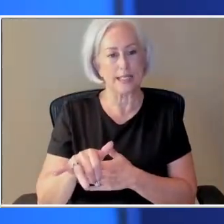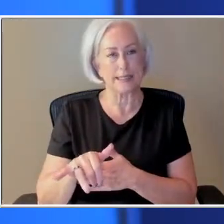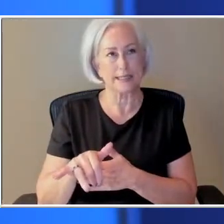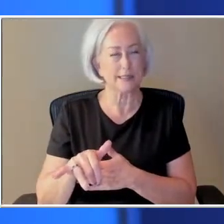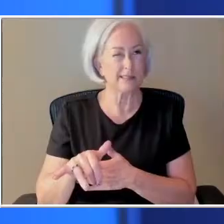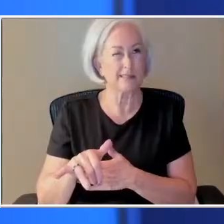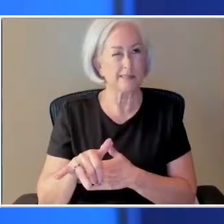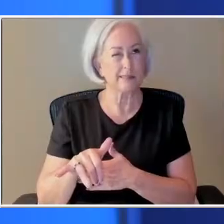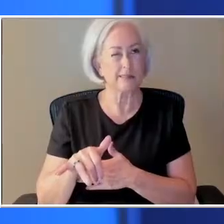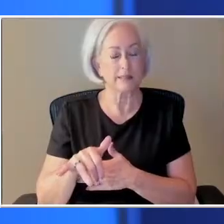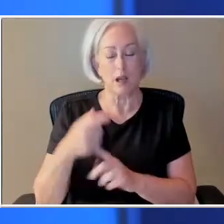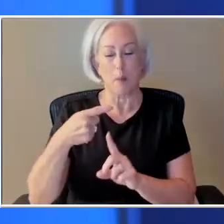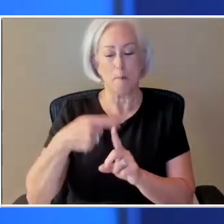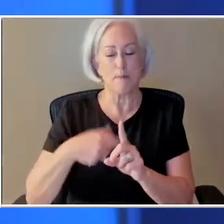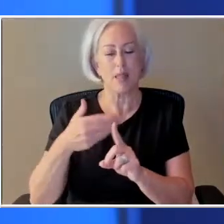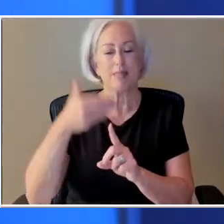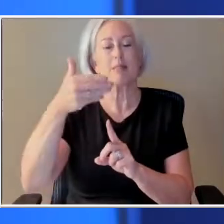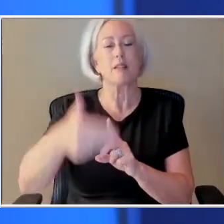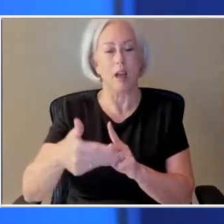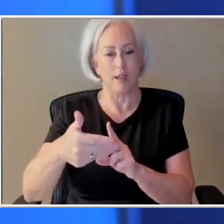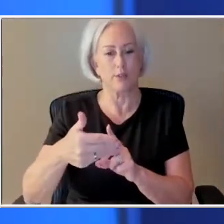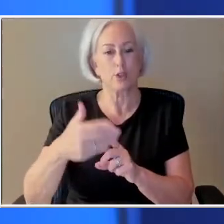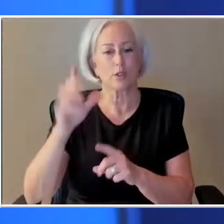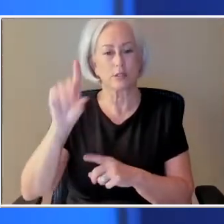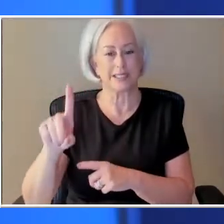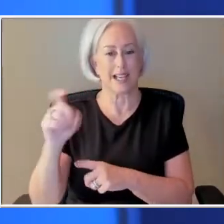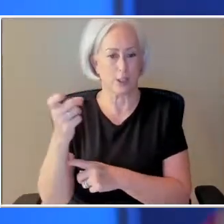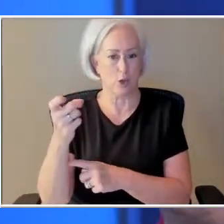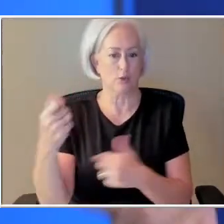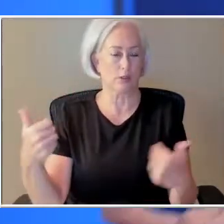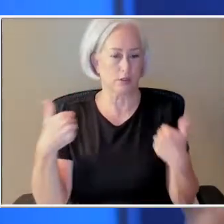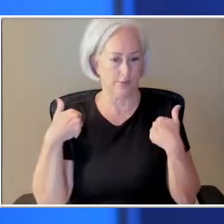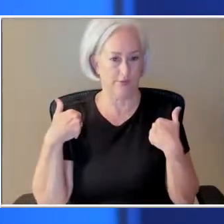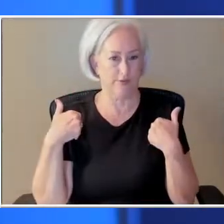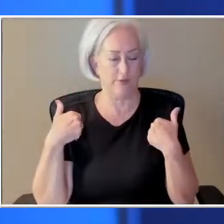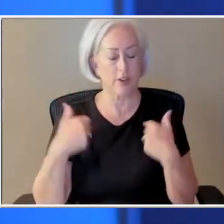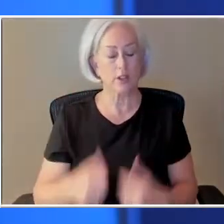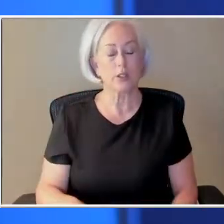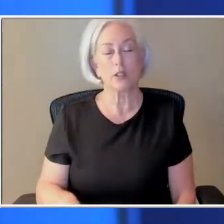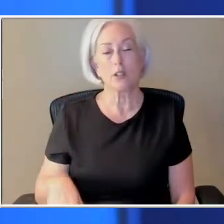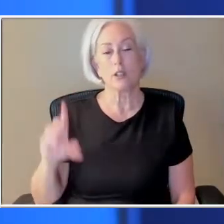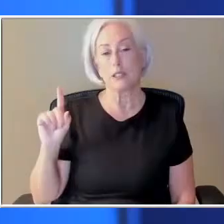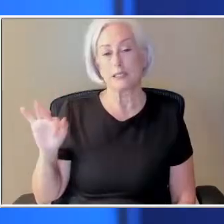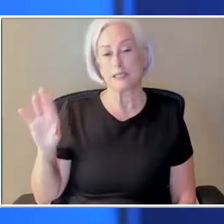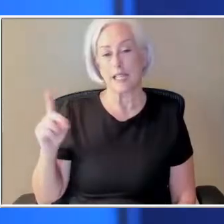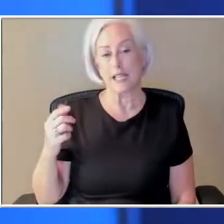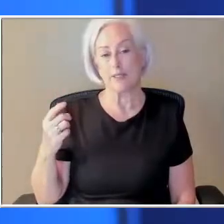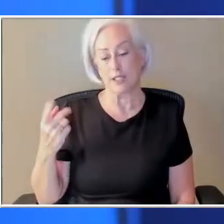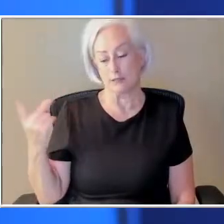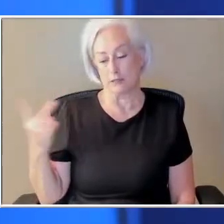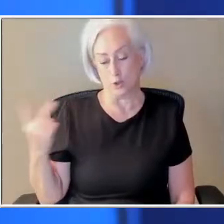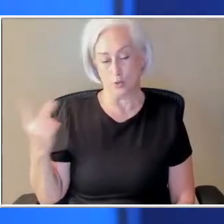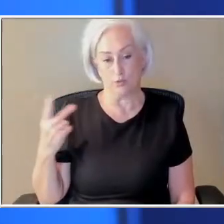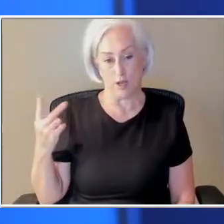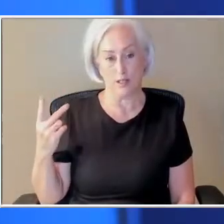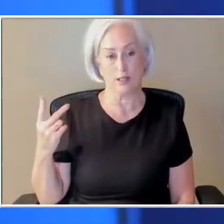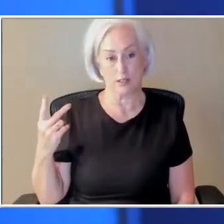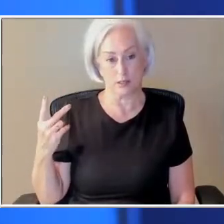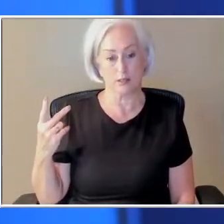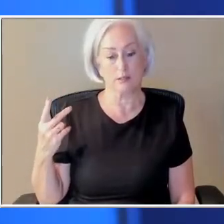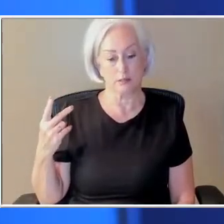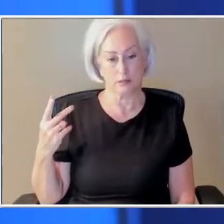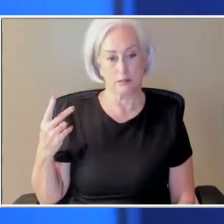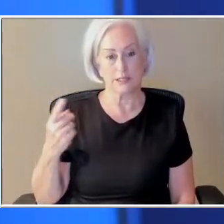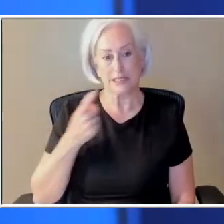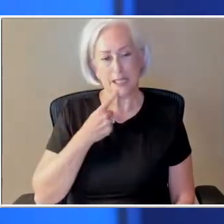month after my diagnosis. I started keeping it, and so David and I, along the years, have said we should